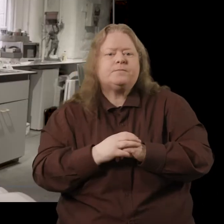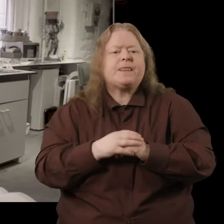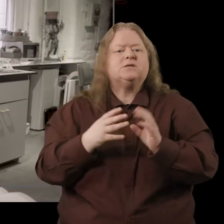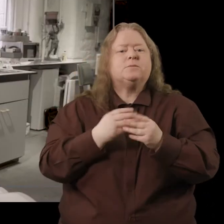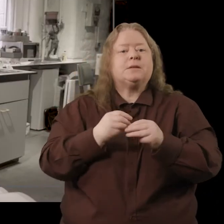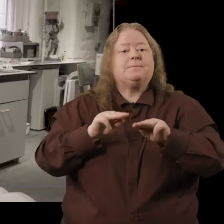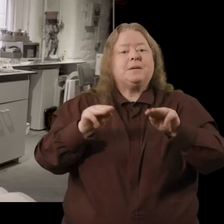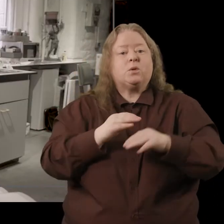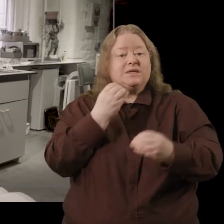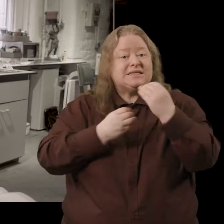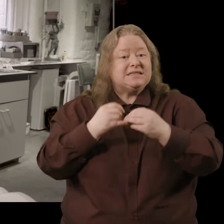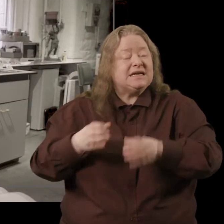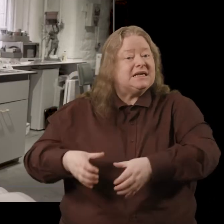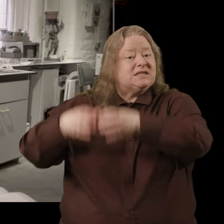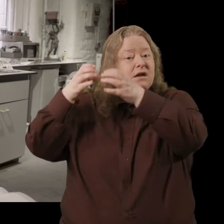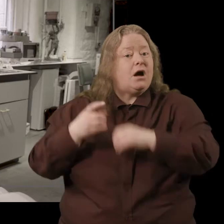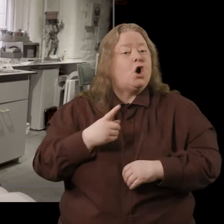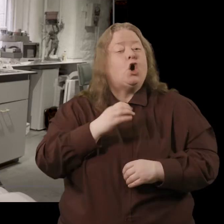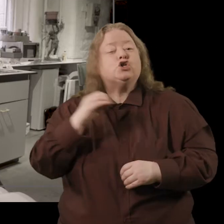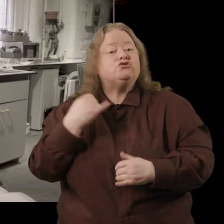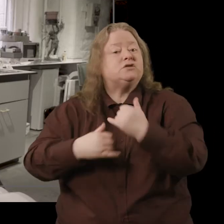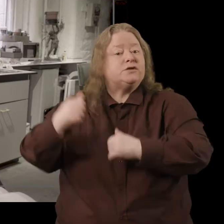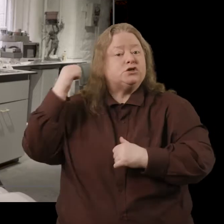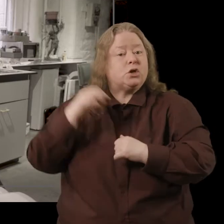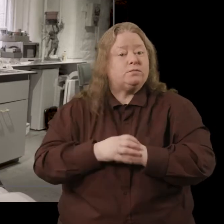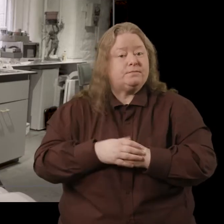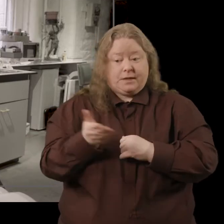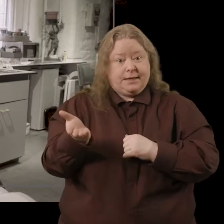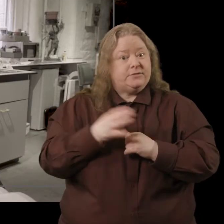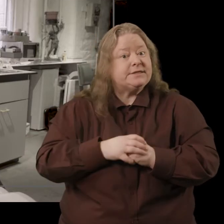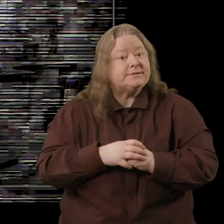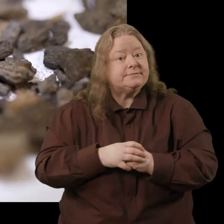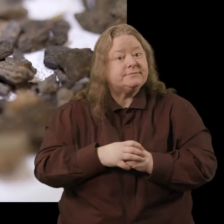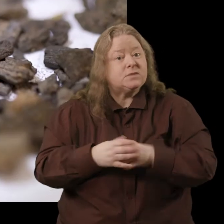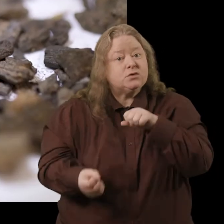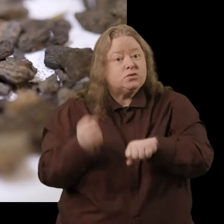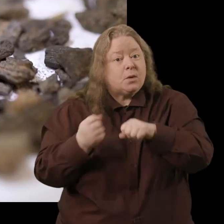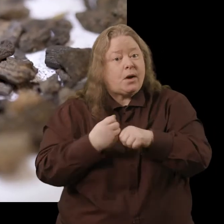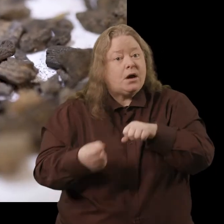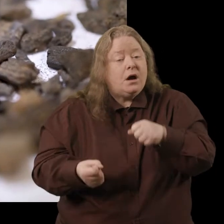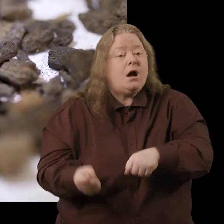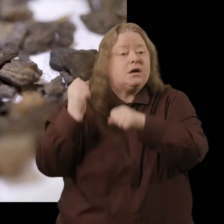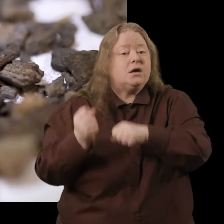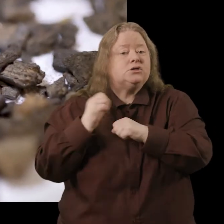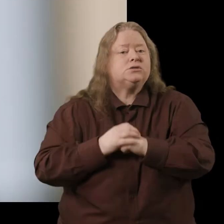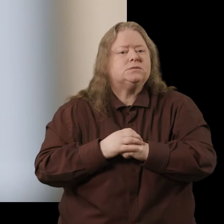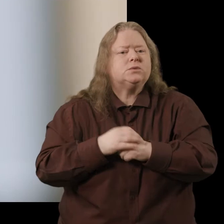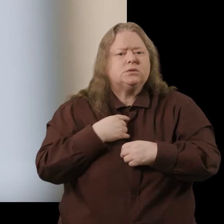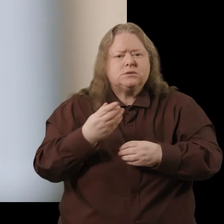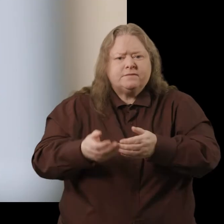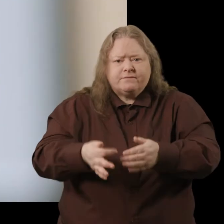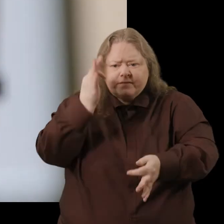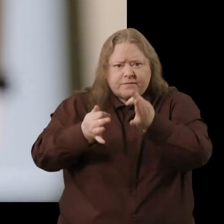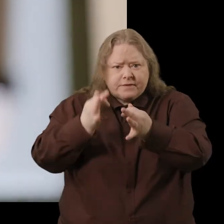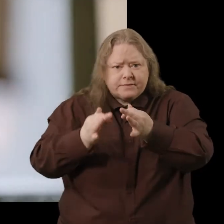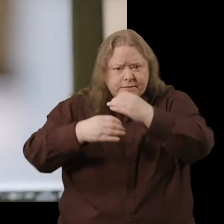eating at Glendalough hundreds of years ago. And here it is, dug up by archaeologists, and we can recover it and examine it and study it